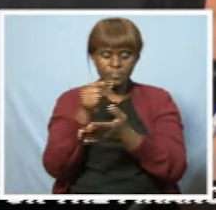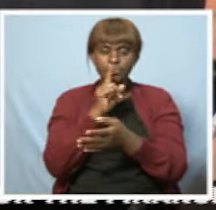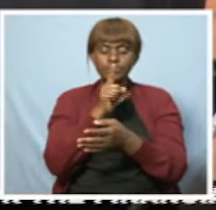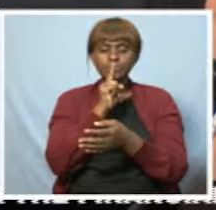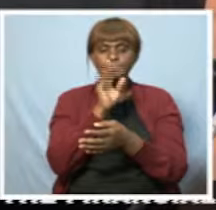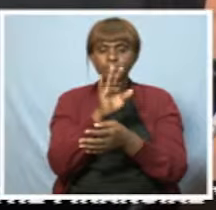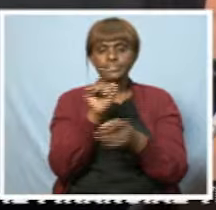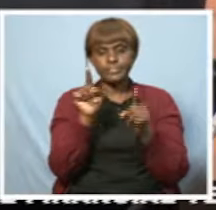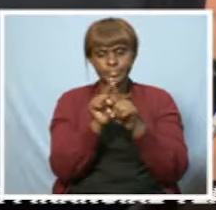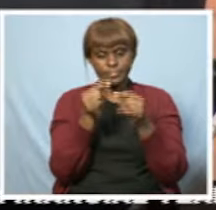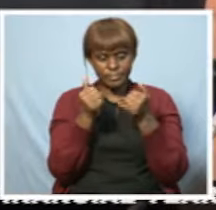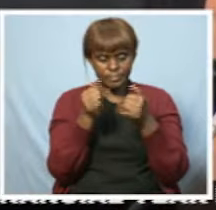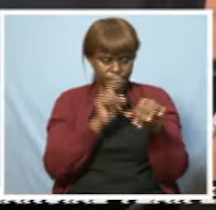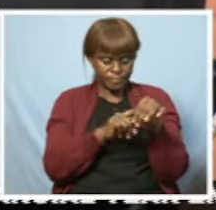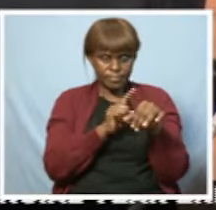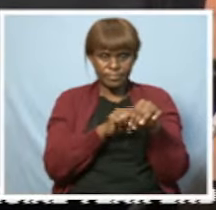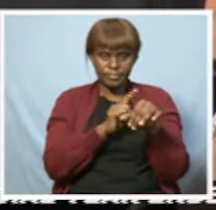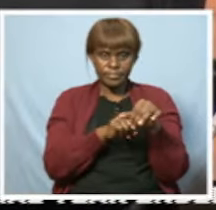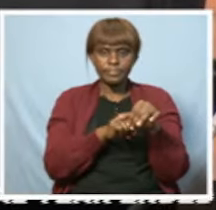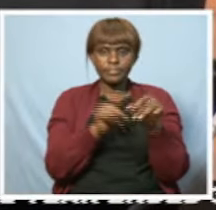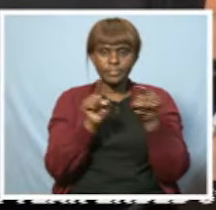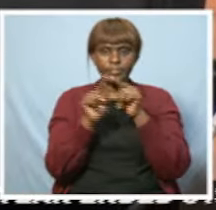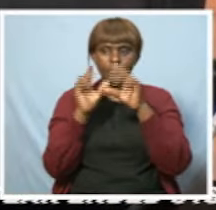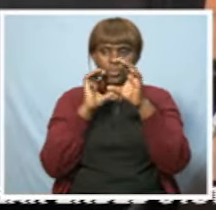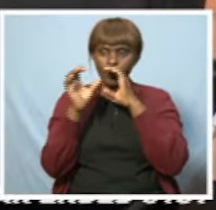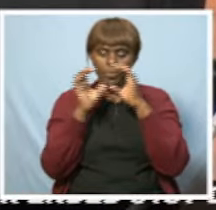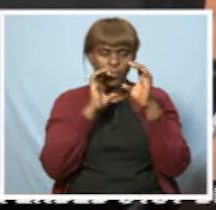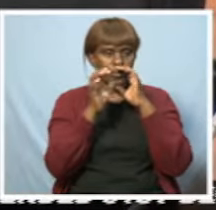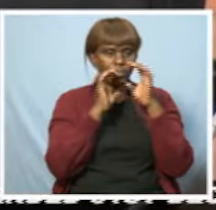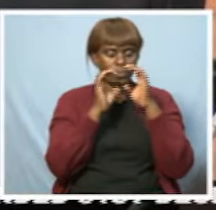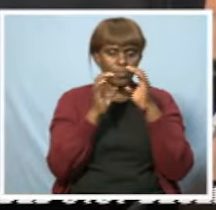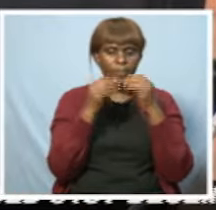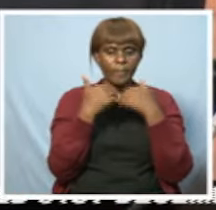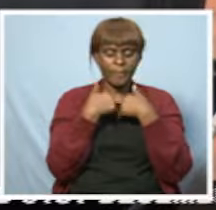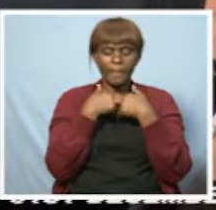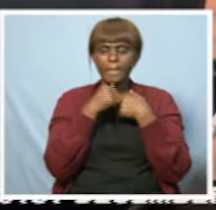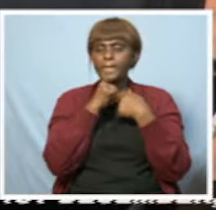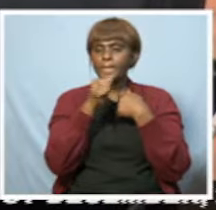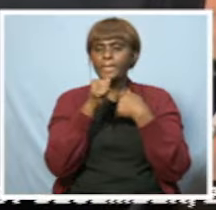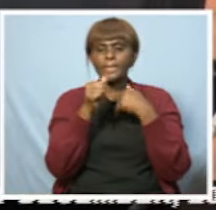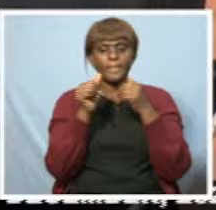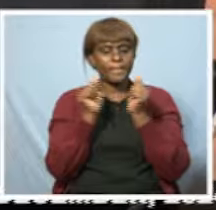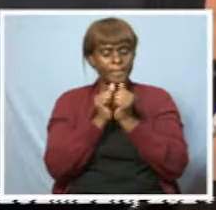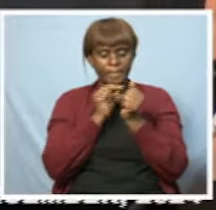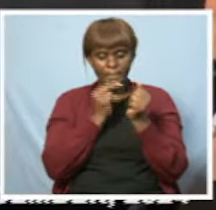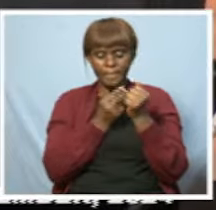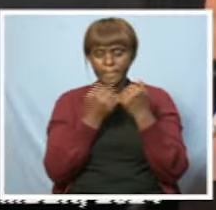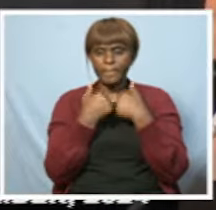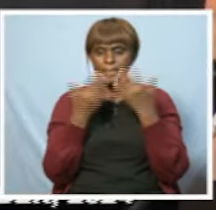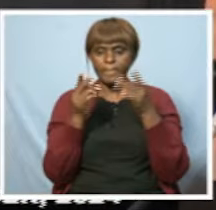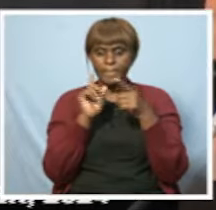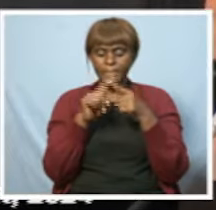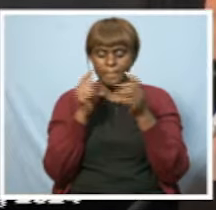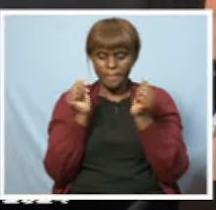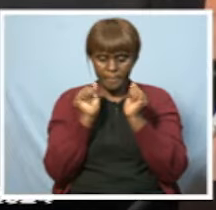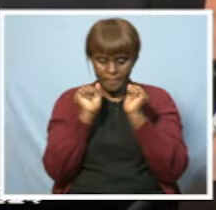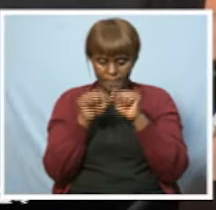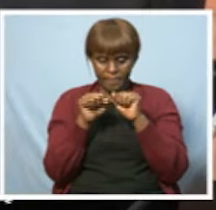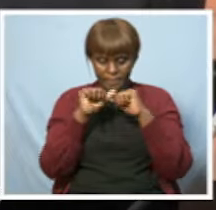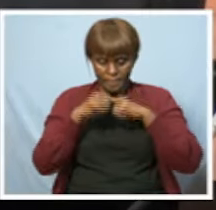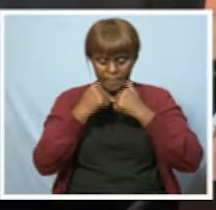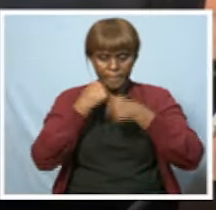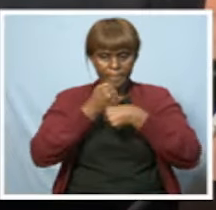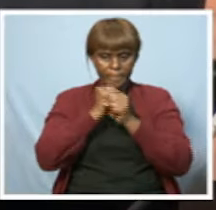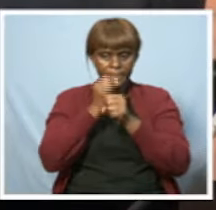realistic. At the moment, the correspondence have not been carried with us, but we can always make